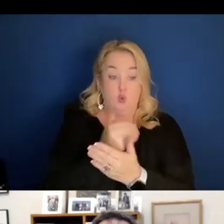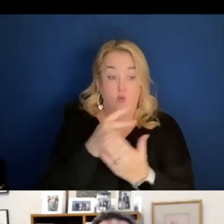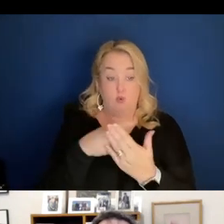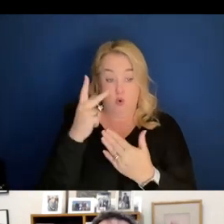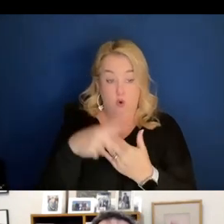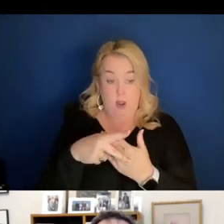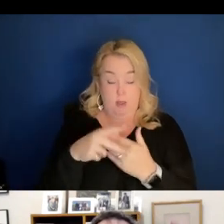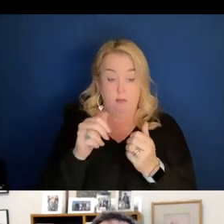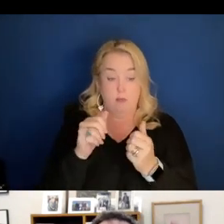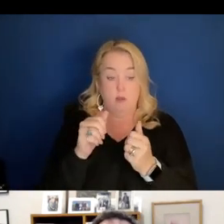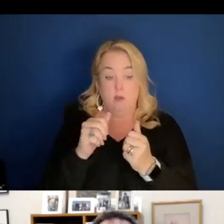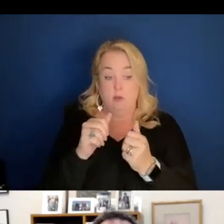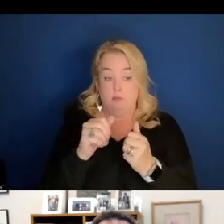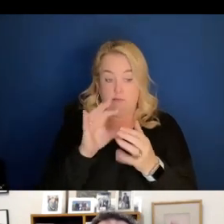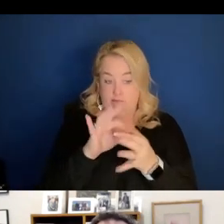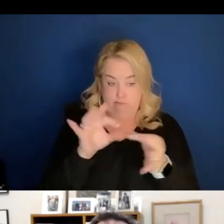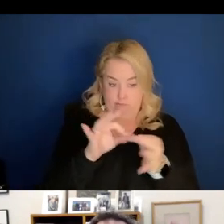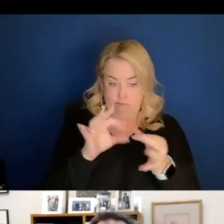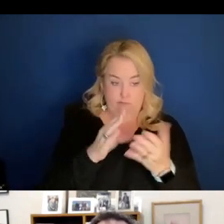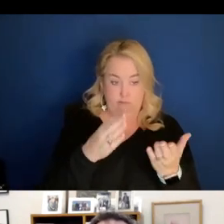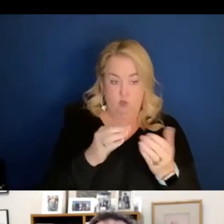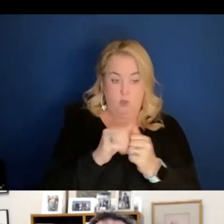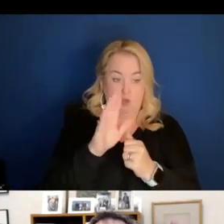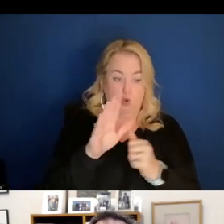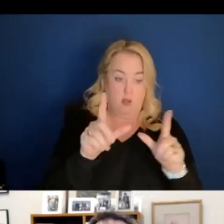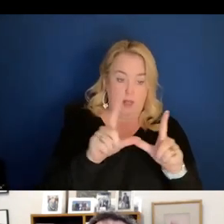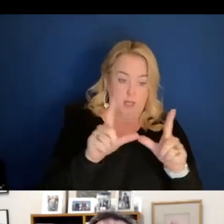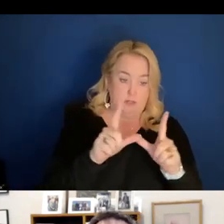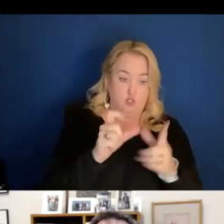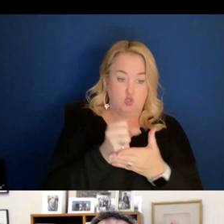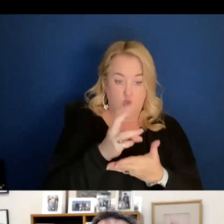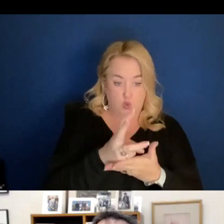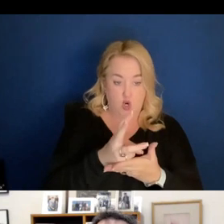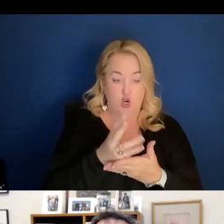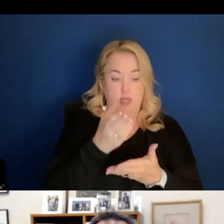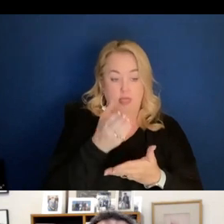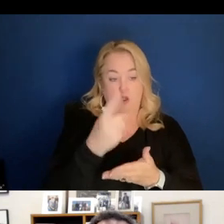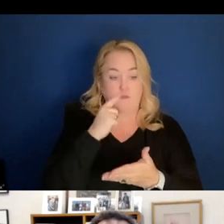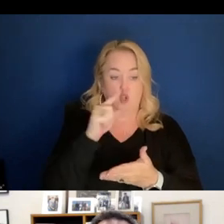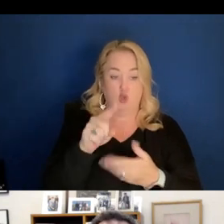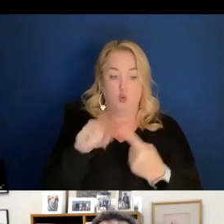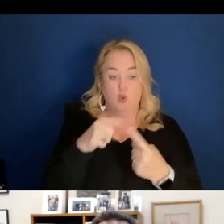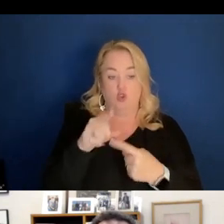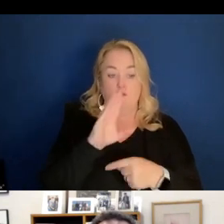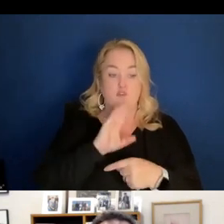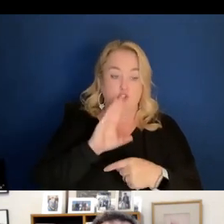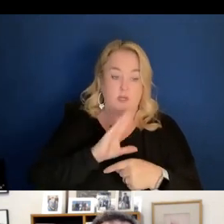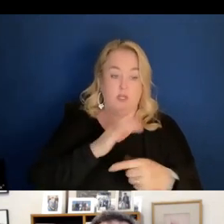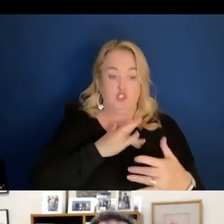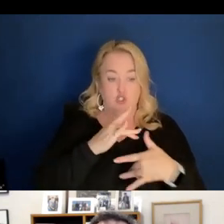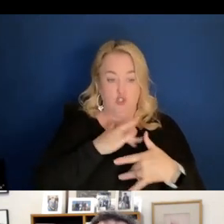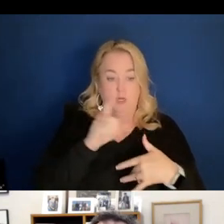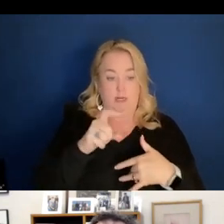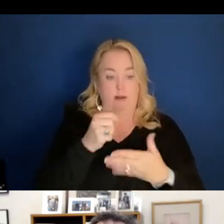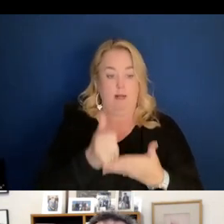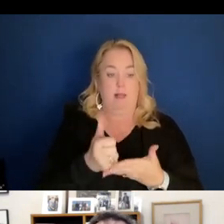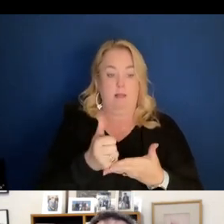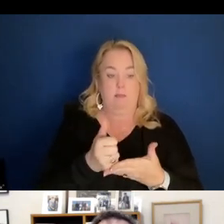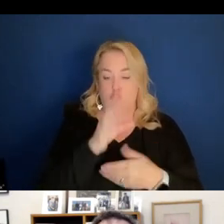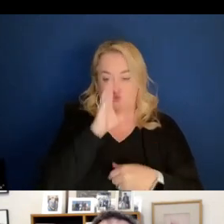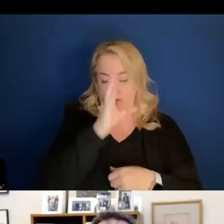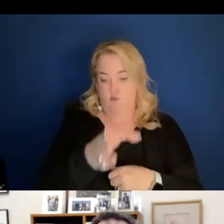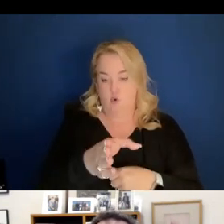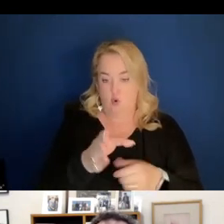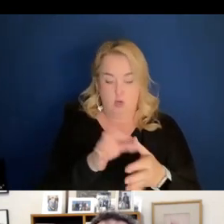licensed social worker that is there for you when you're frustrated, concerned, or need help on a specific caregiving problem. a simple,